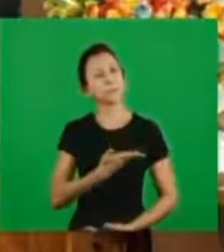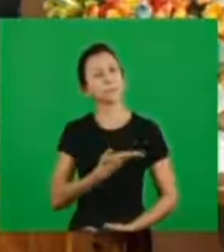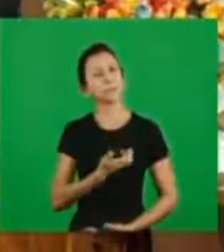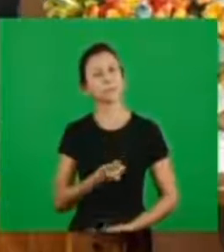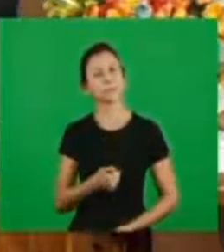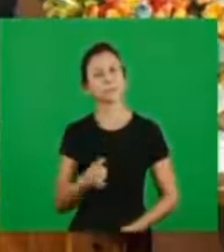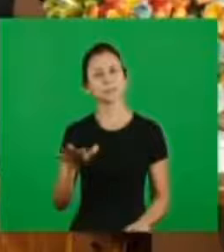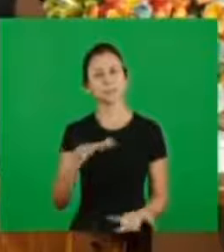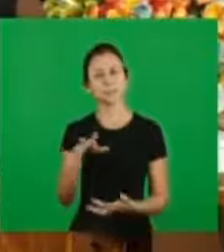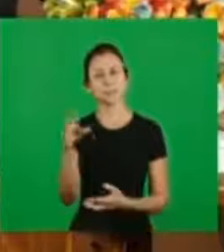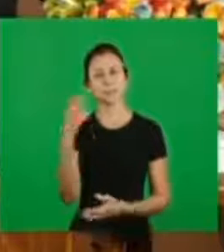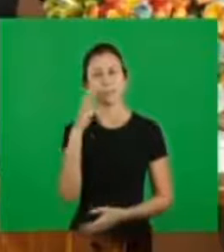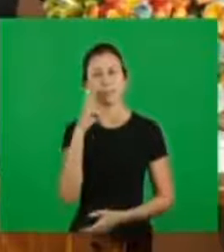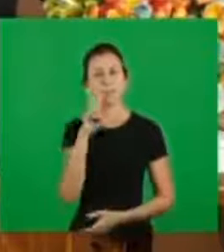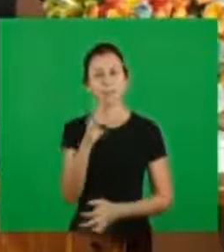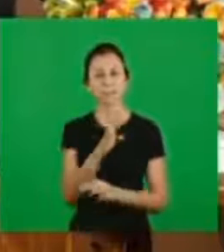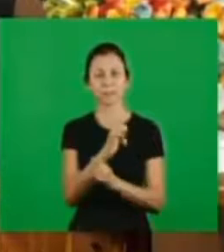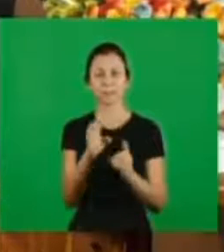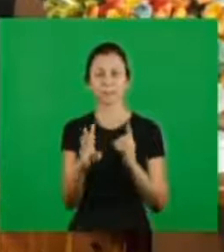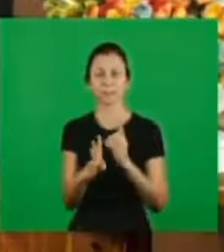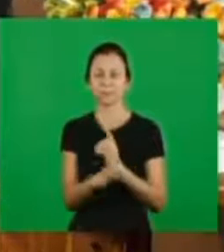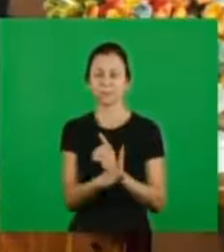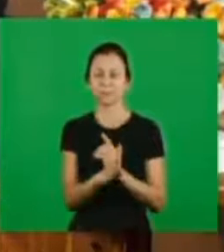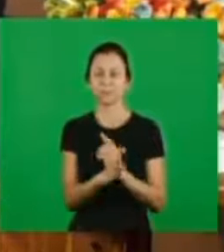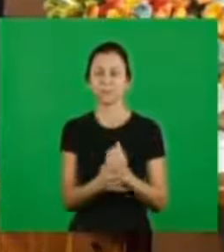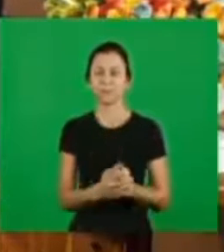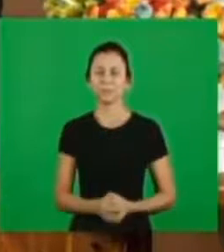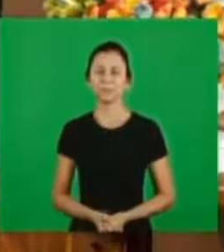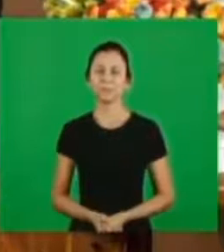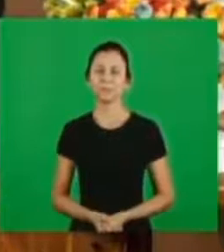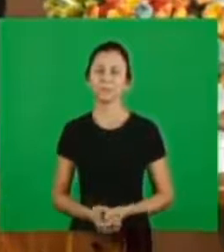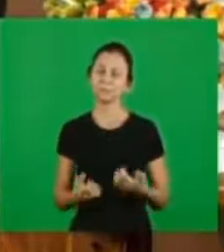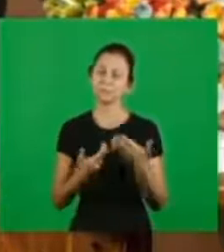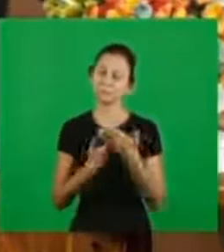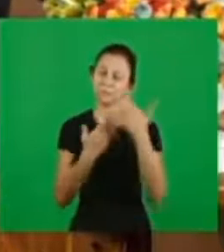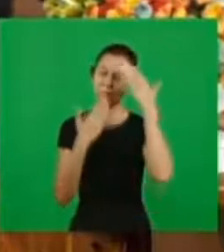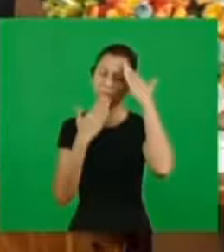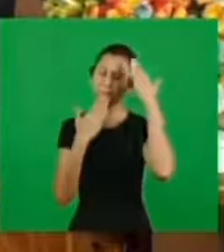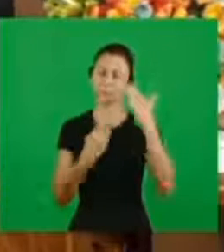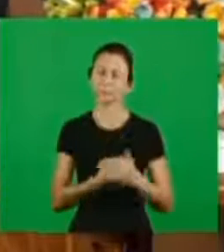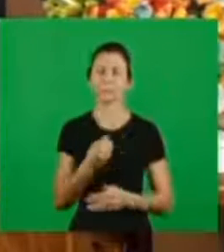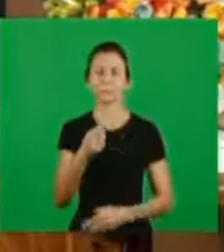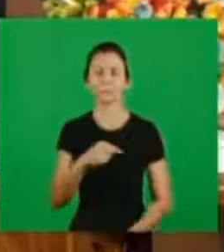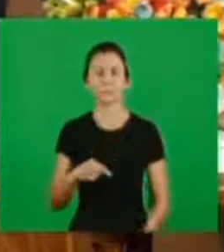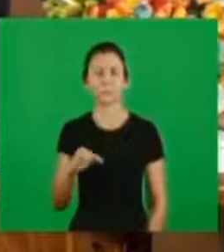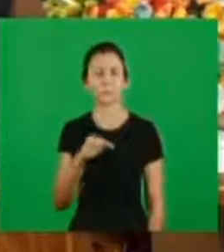friends so that they may come and hear the word of the Lord in the Sunday school. So